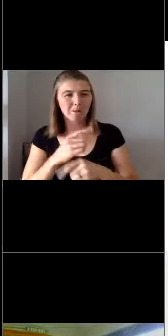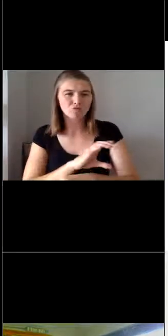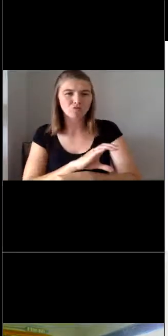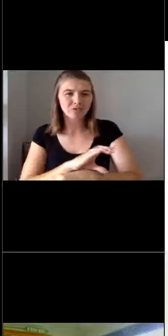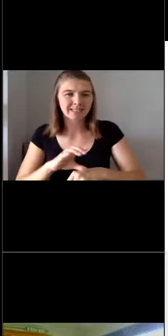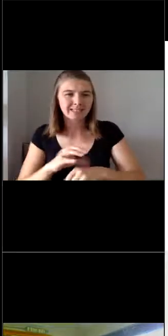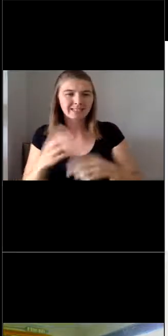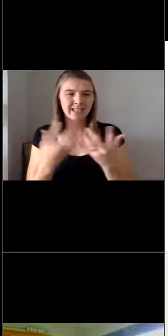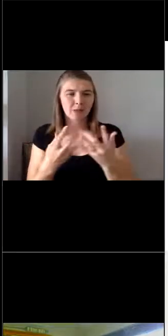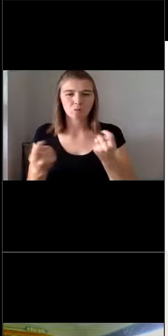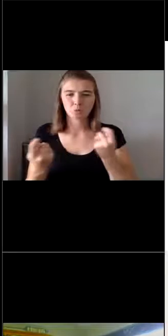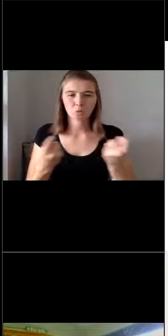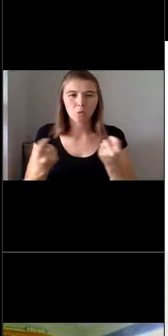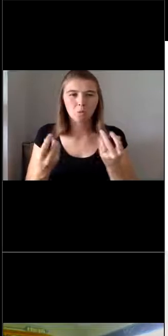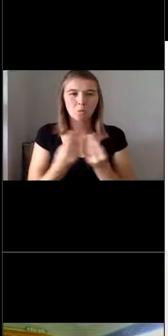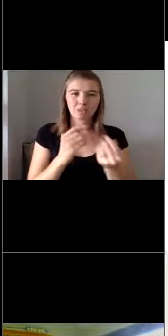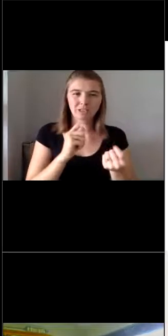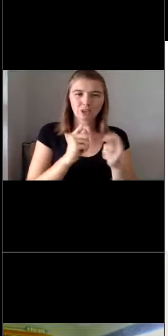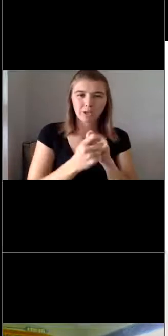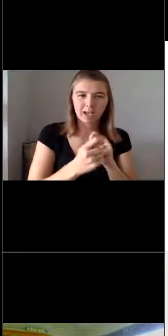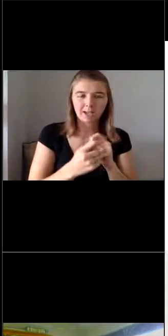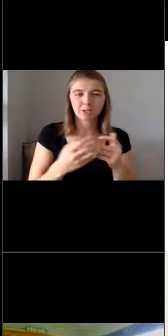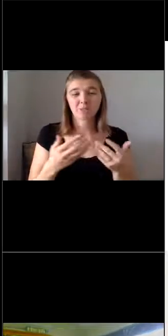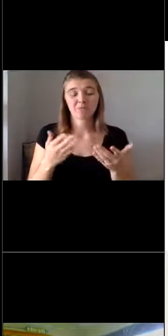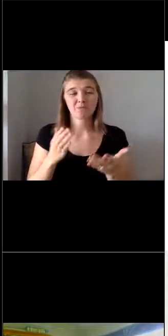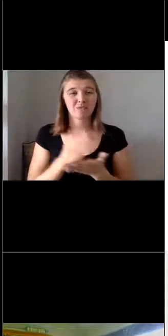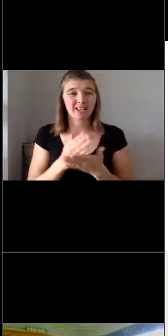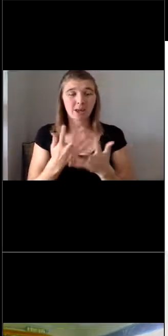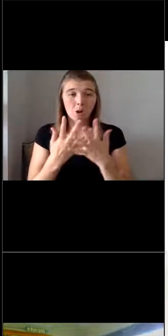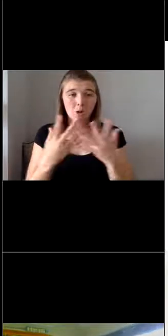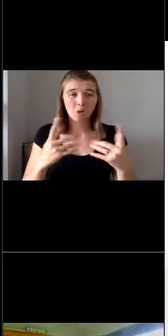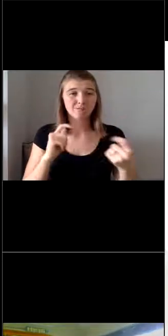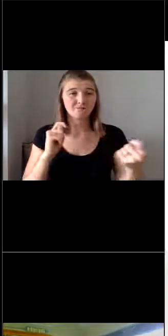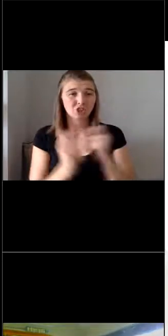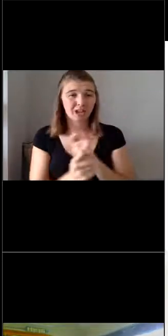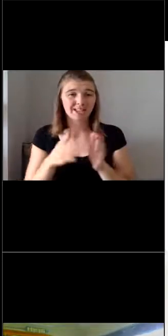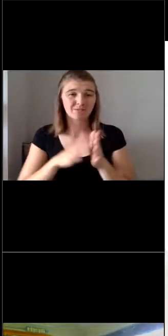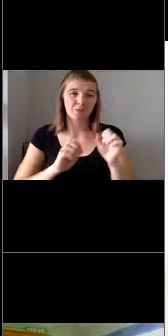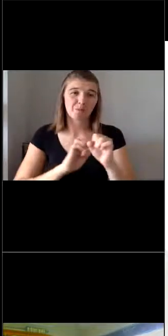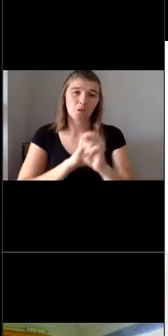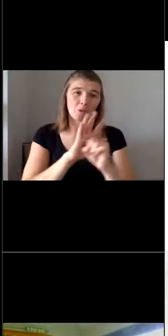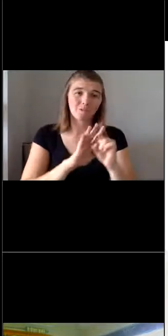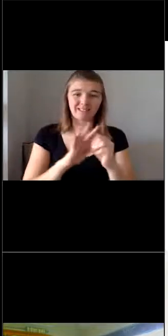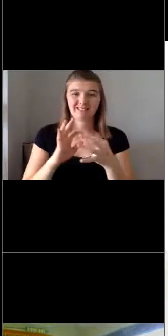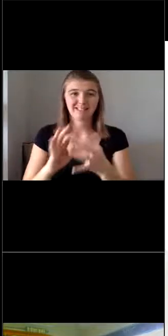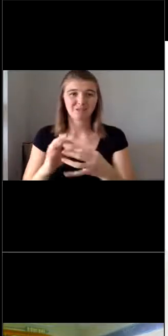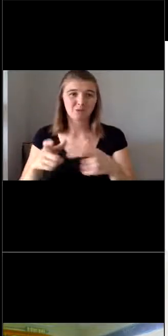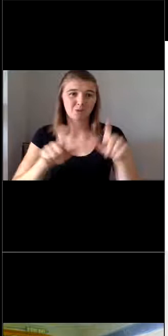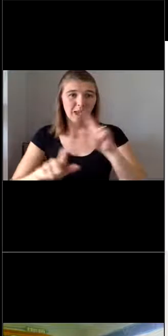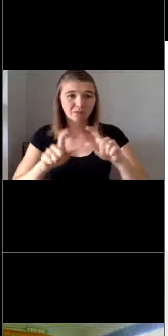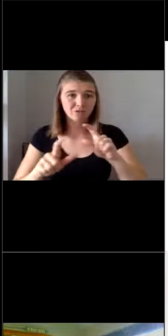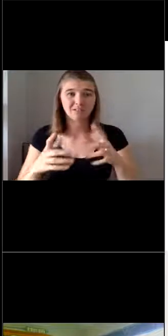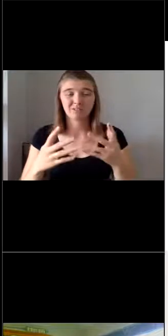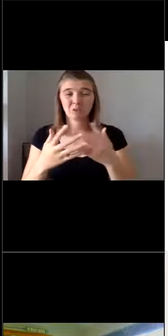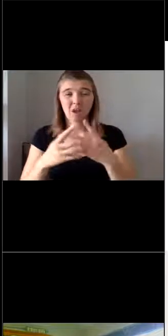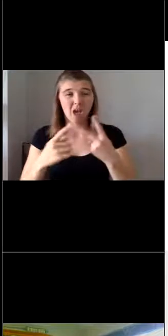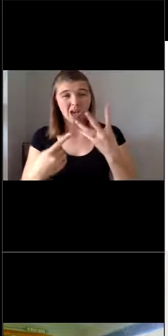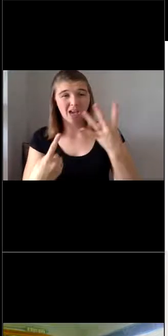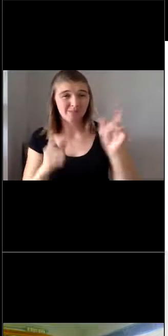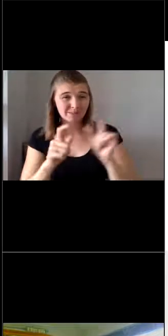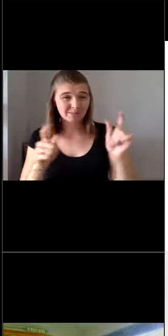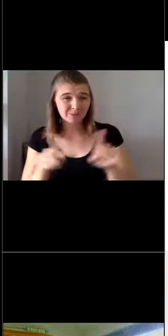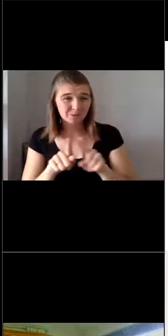to the forefront for many in the chemical sciences as a result of the global COVID-19 pandemic. We have three excellent